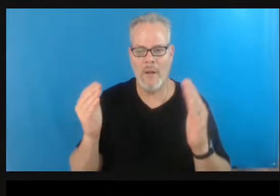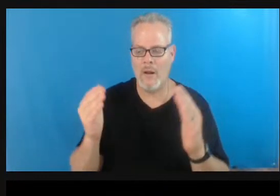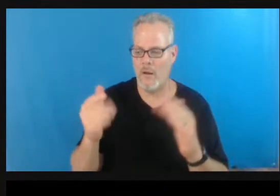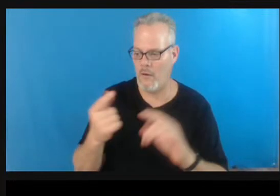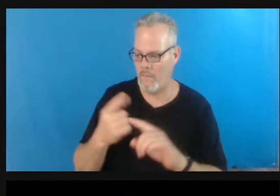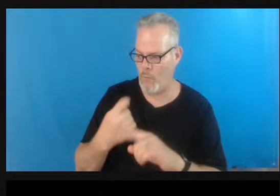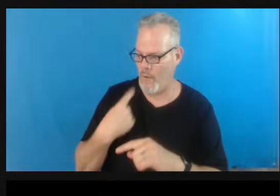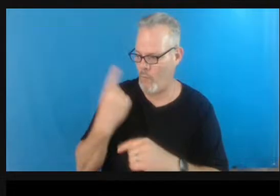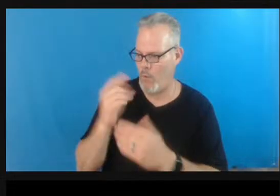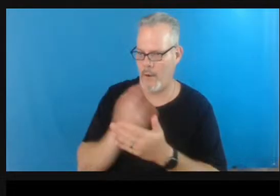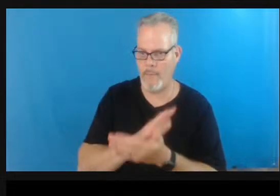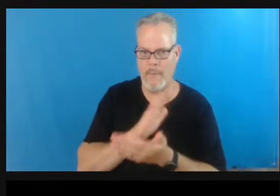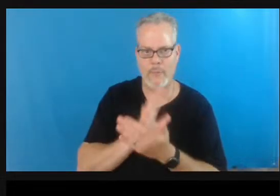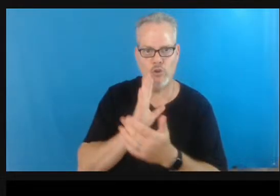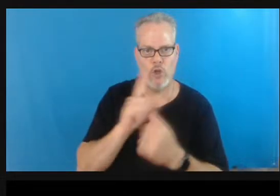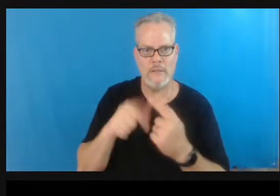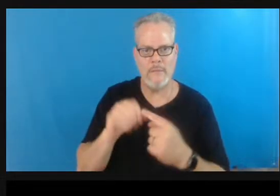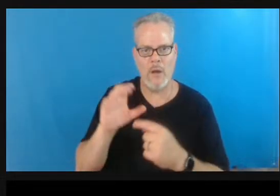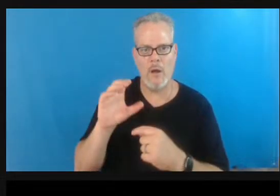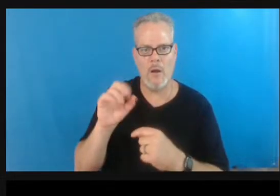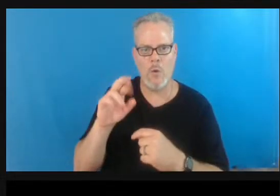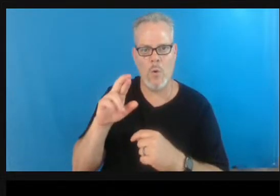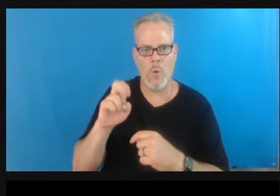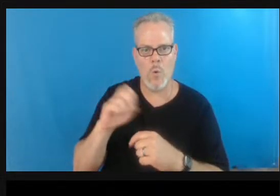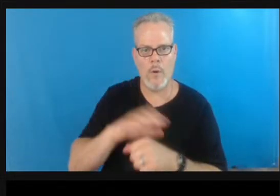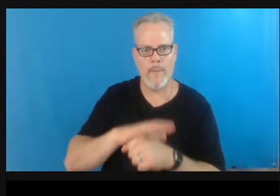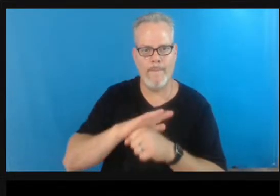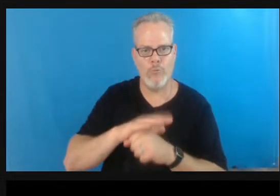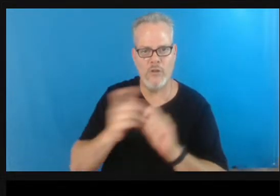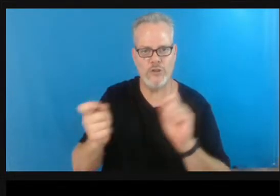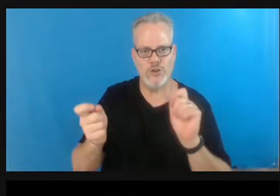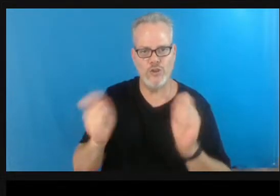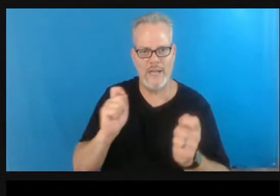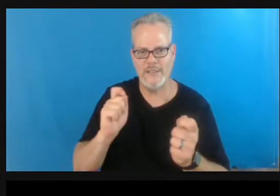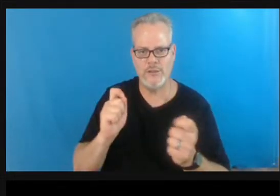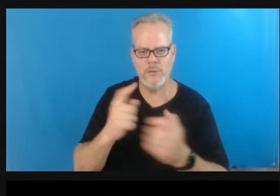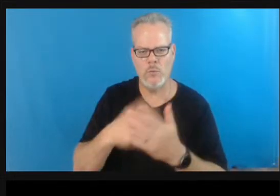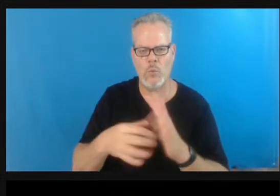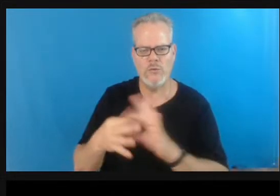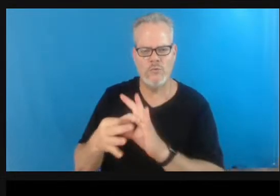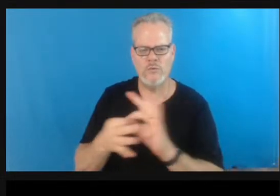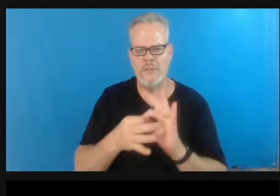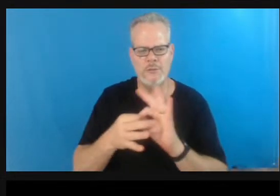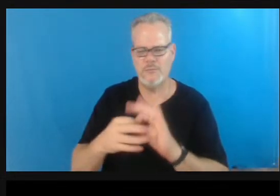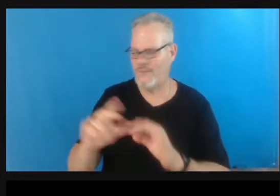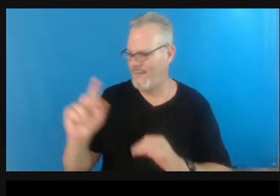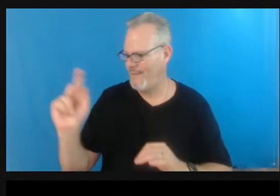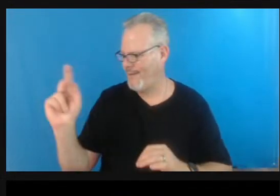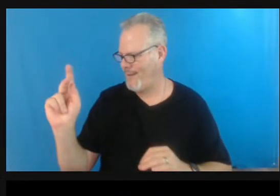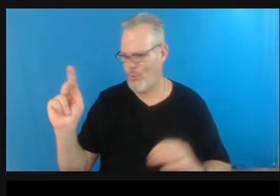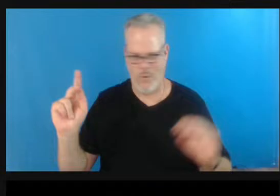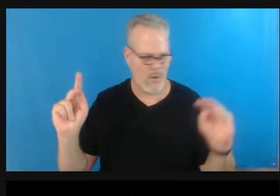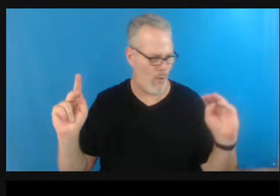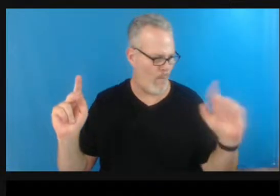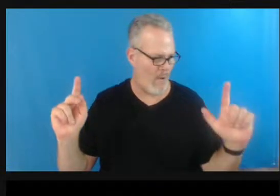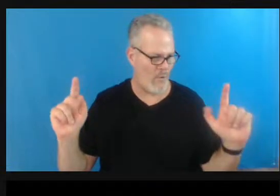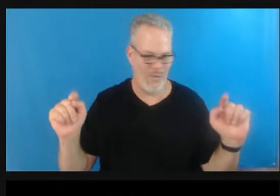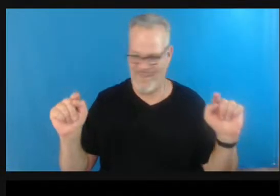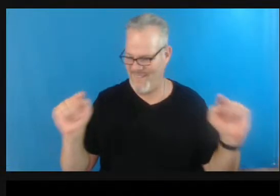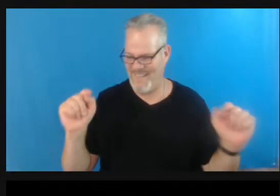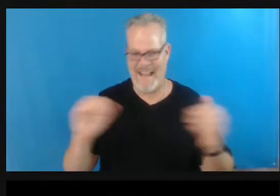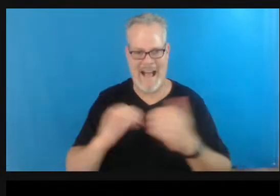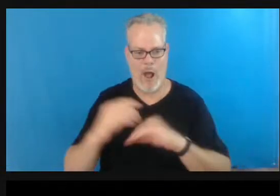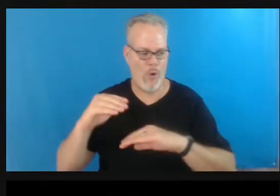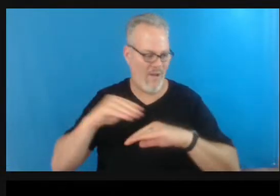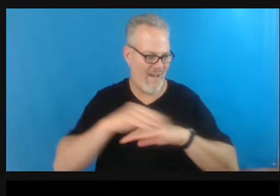pore pressure change. And there was a time when we always talk about what's the relationship between Kīlauea and Mauna Loa, and there's various different ways in which they affect each